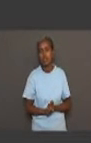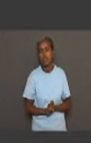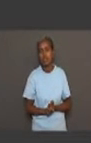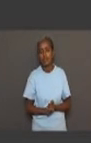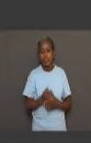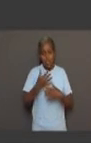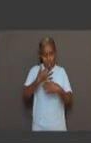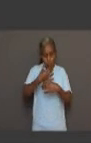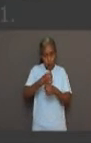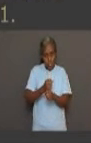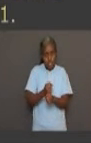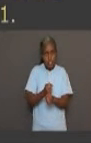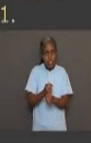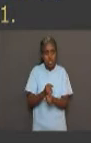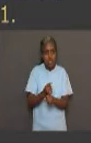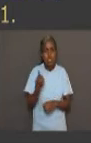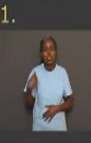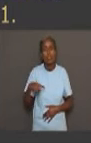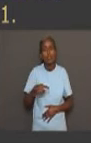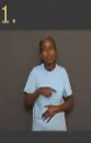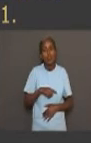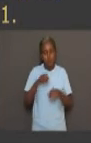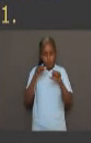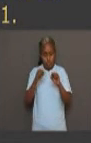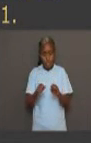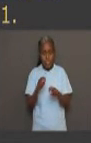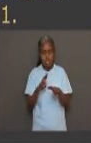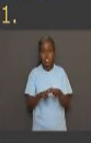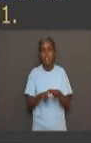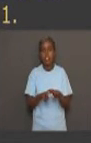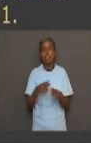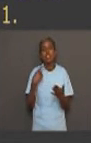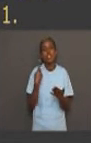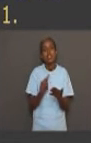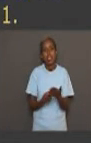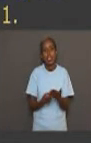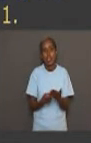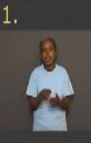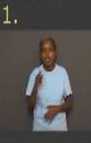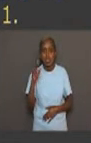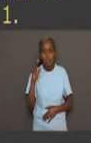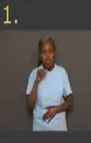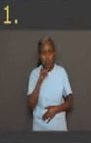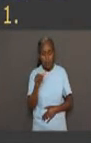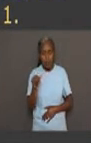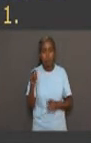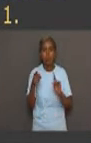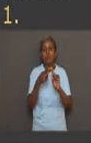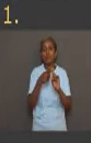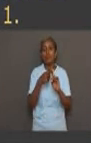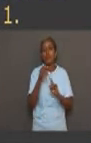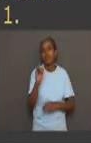In conclusion, we can state that there are no